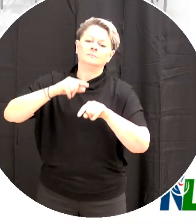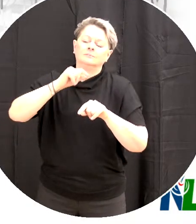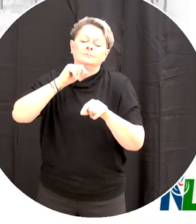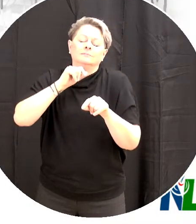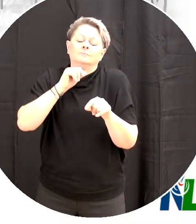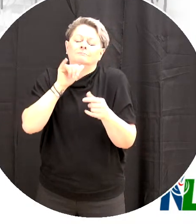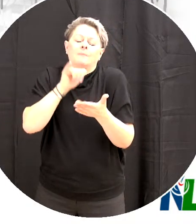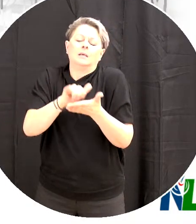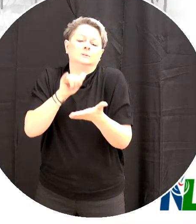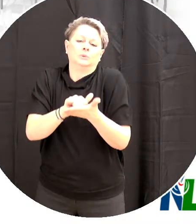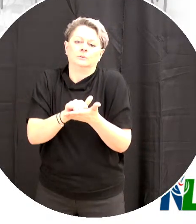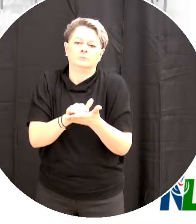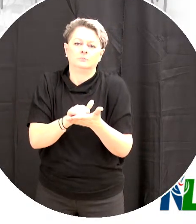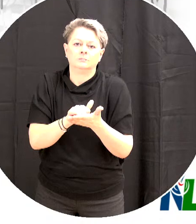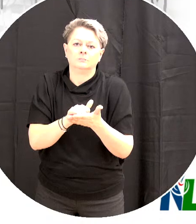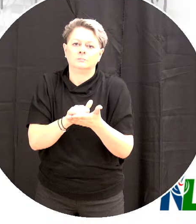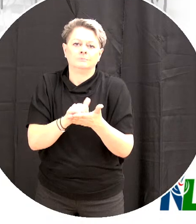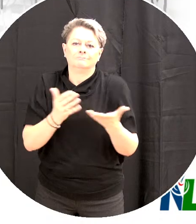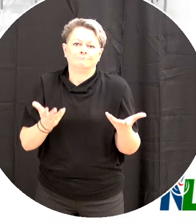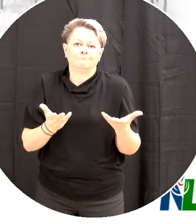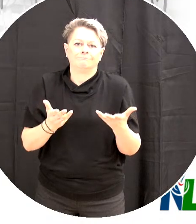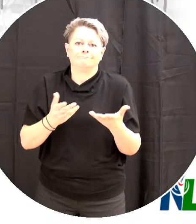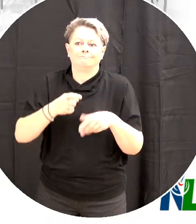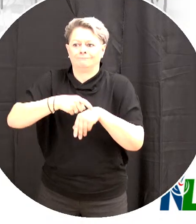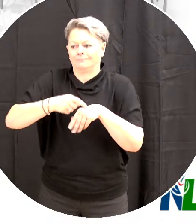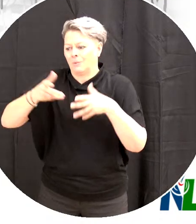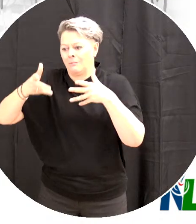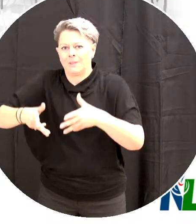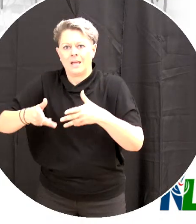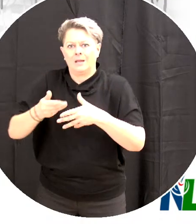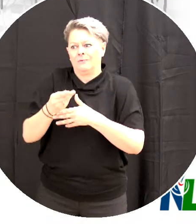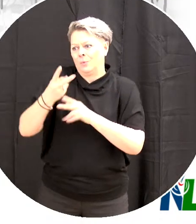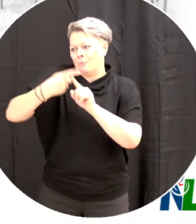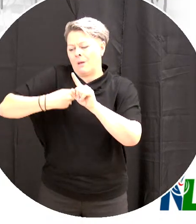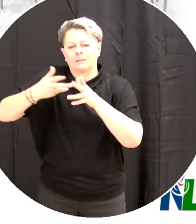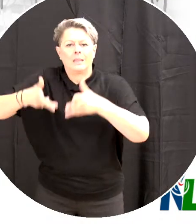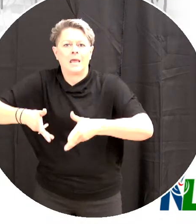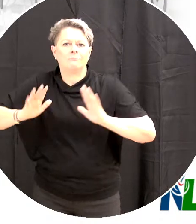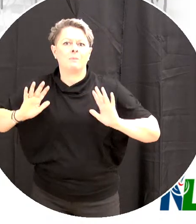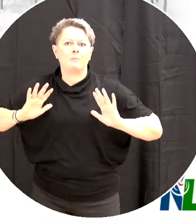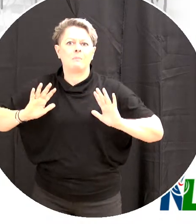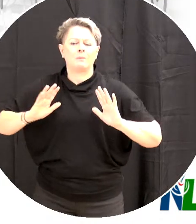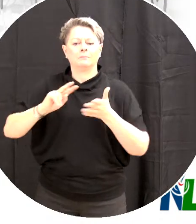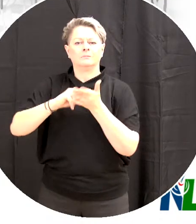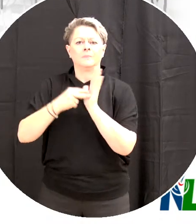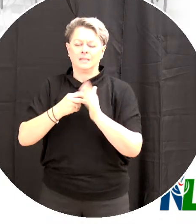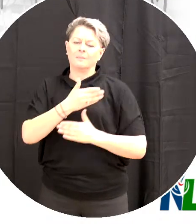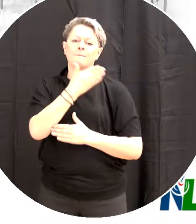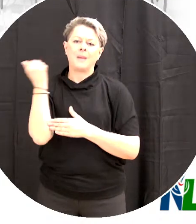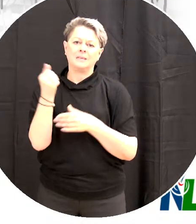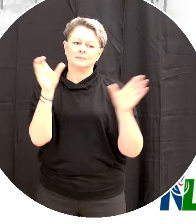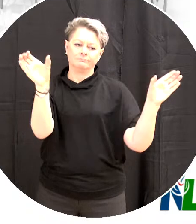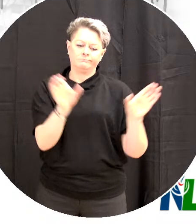point in the year, with the amount of time remaining, those are limitations that we're operating under.